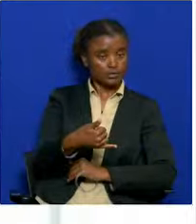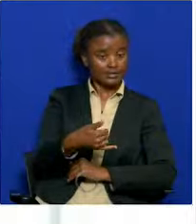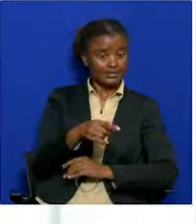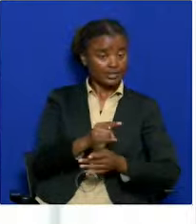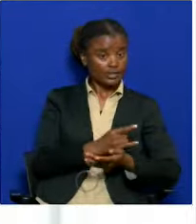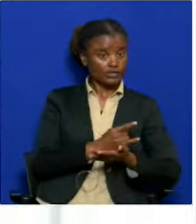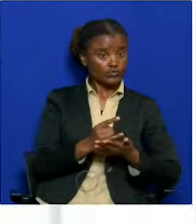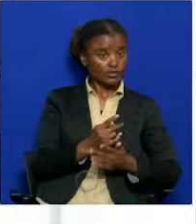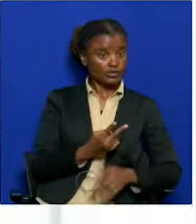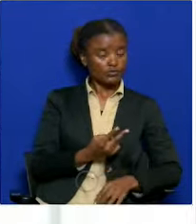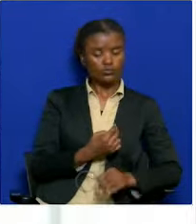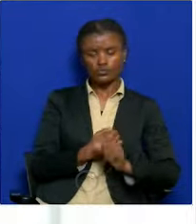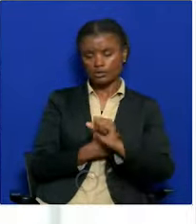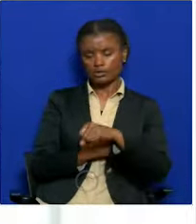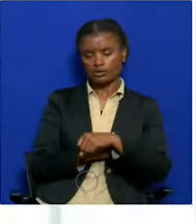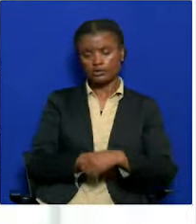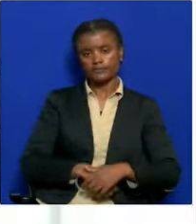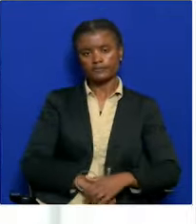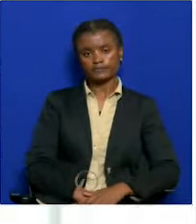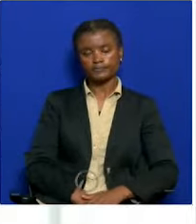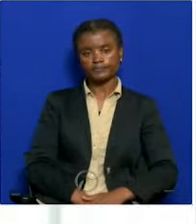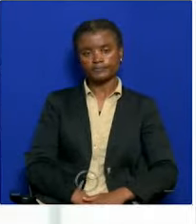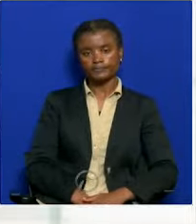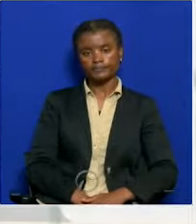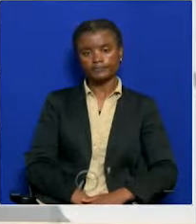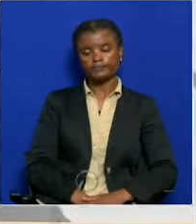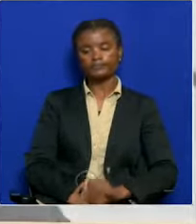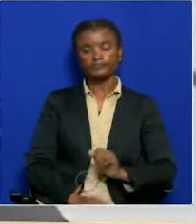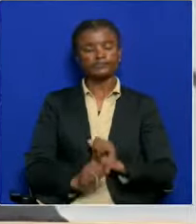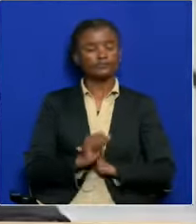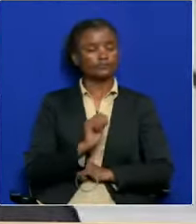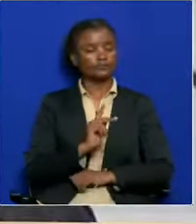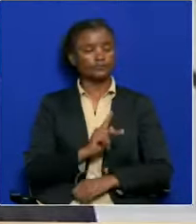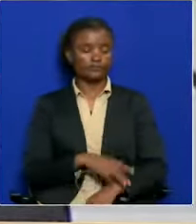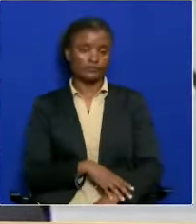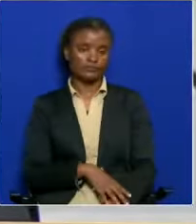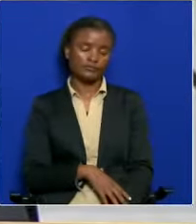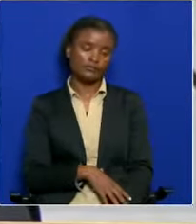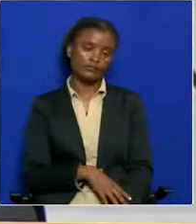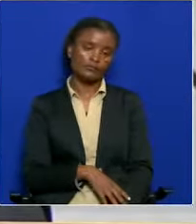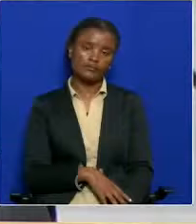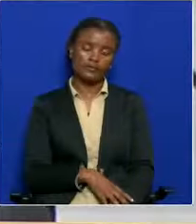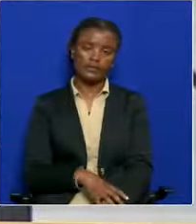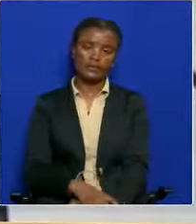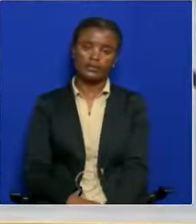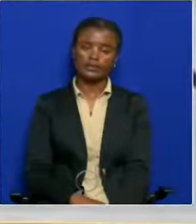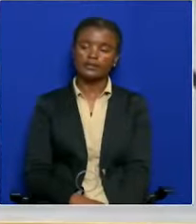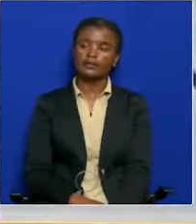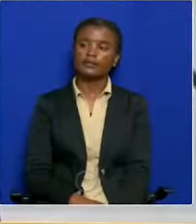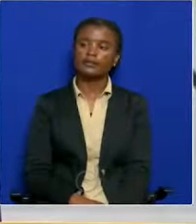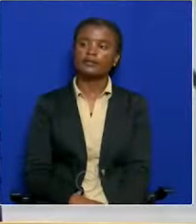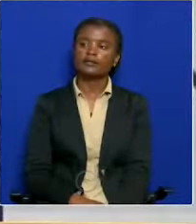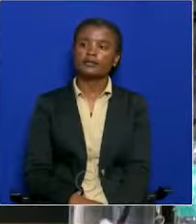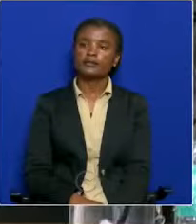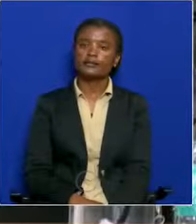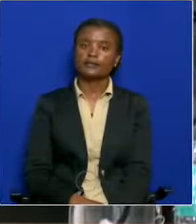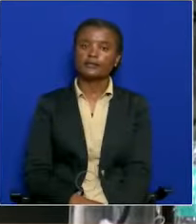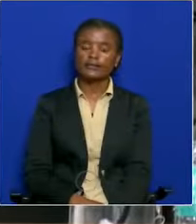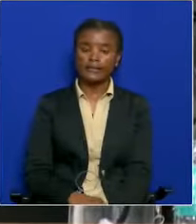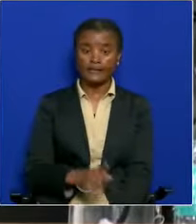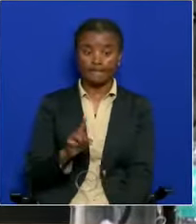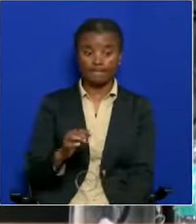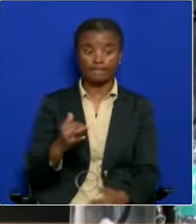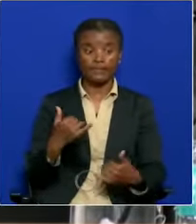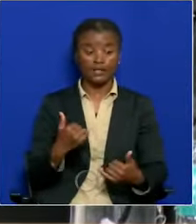Yes. Okay. In general, what I did is to go through both sets of your